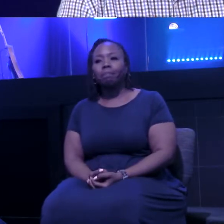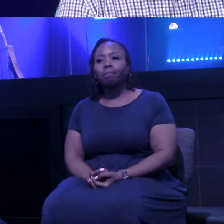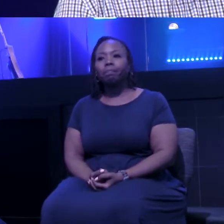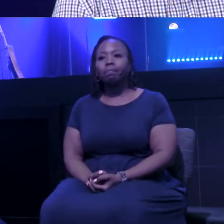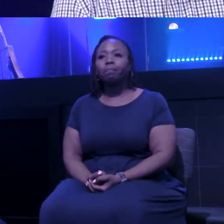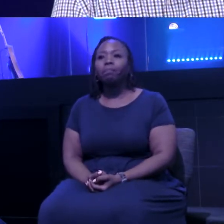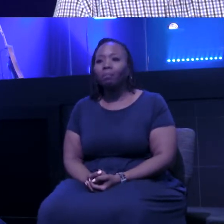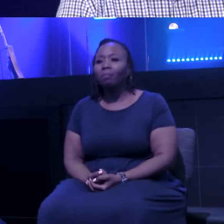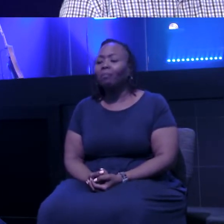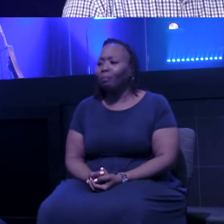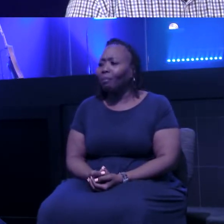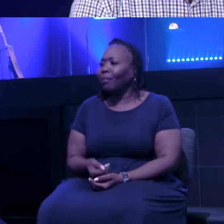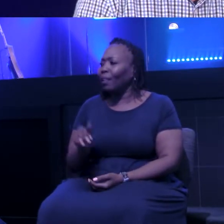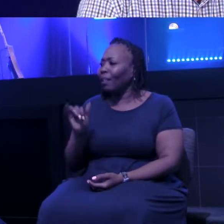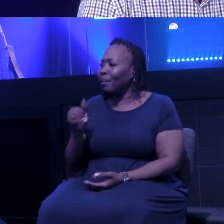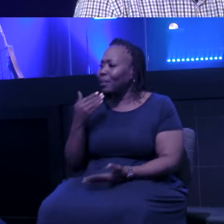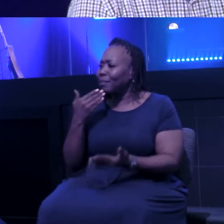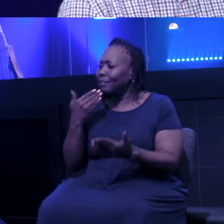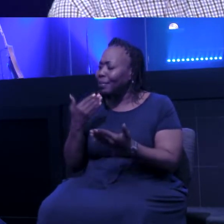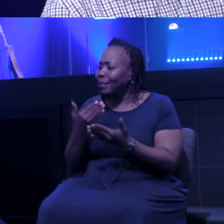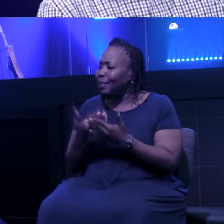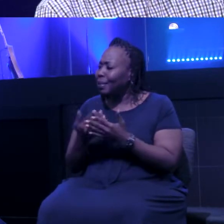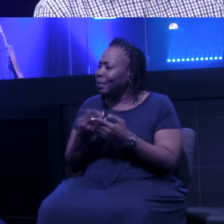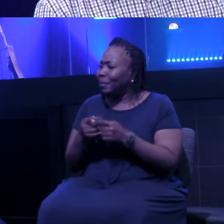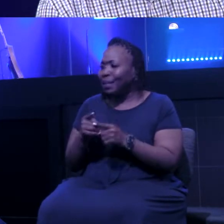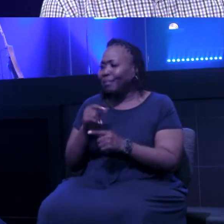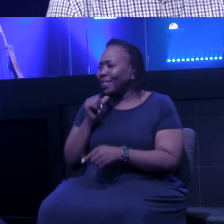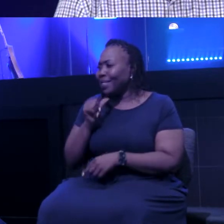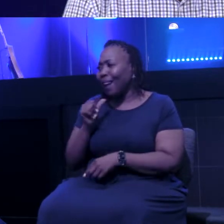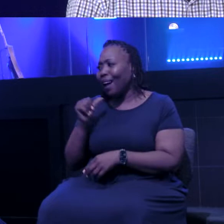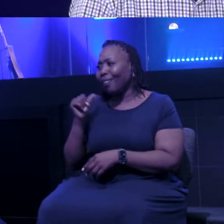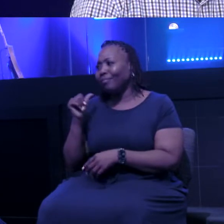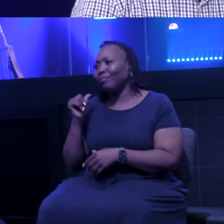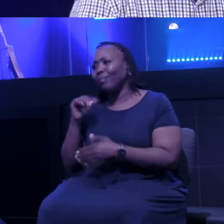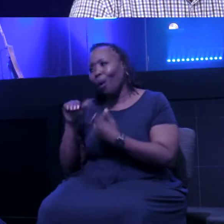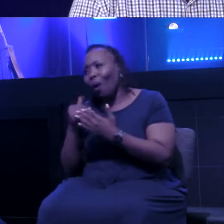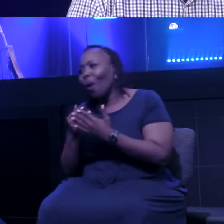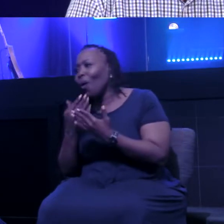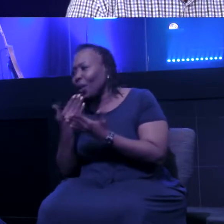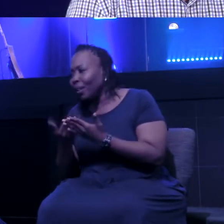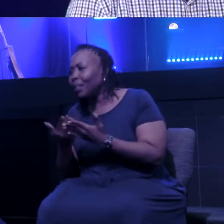That was some good news, but it wasn't all good news. What happened that was